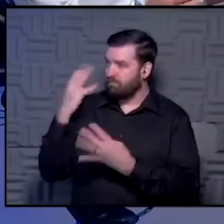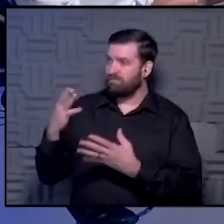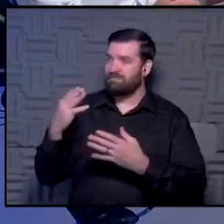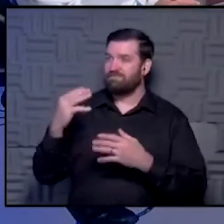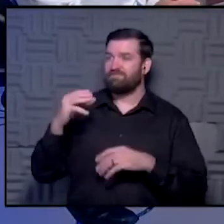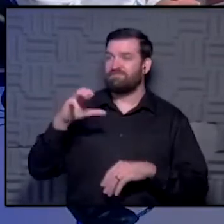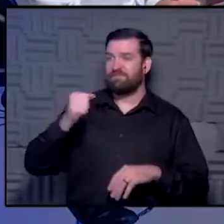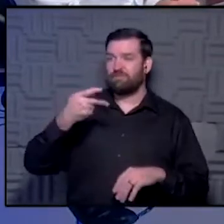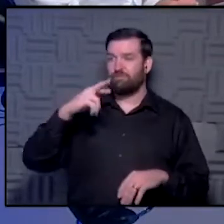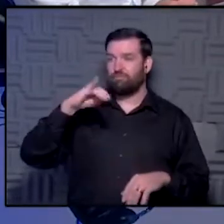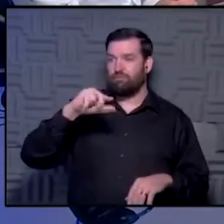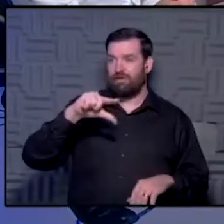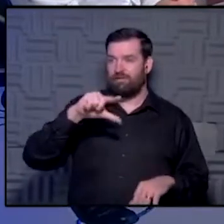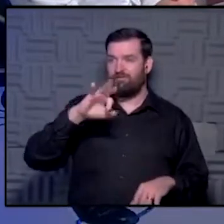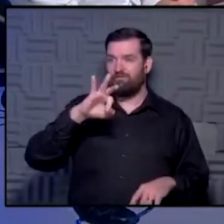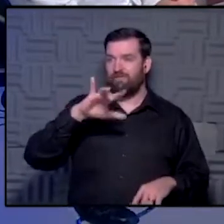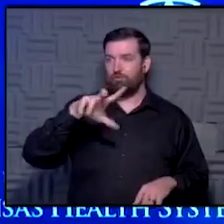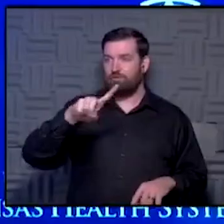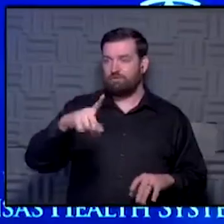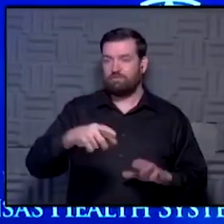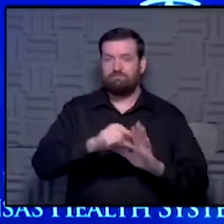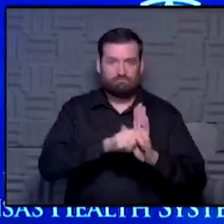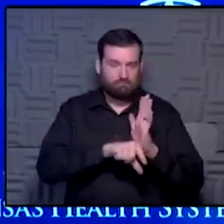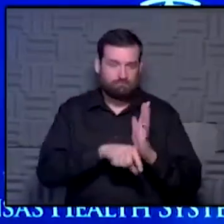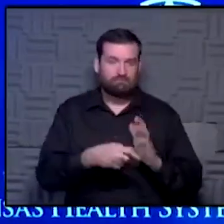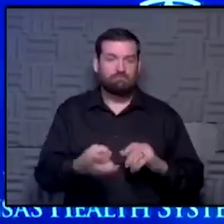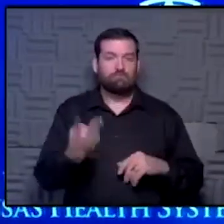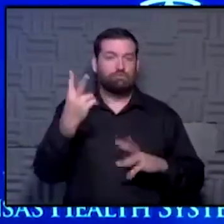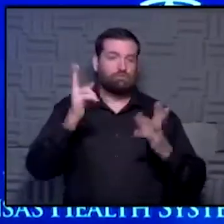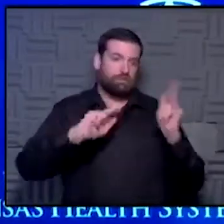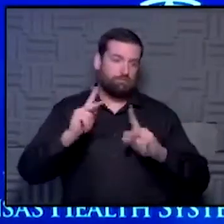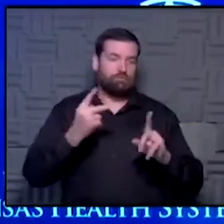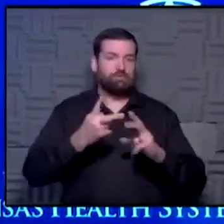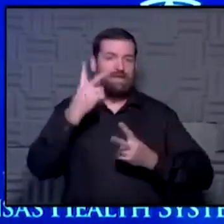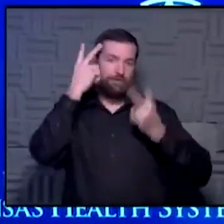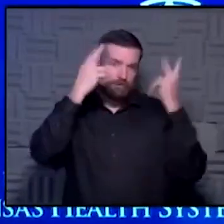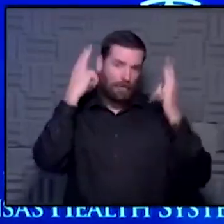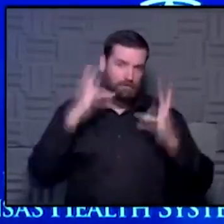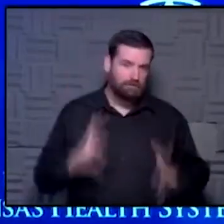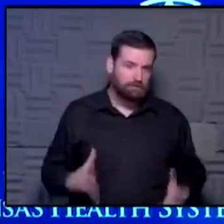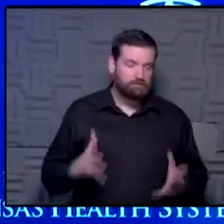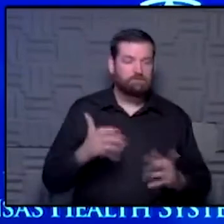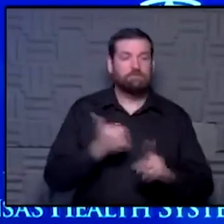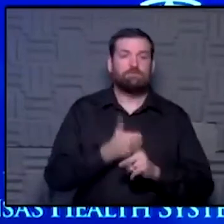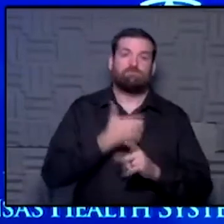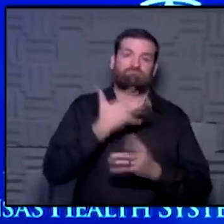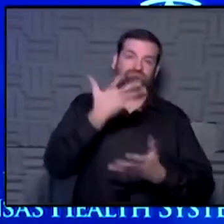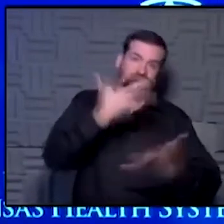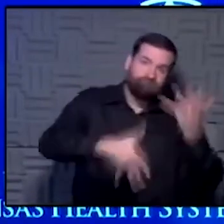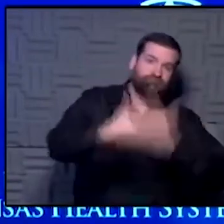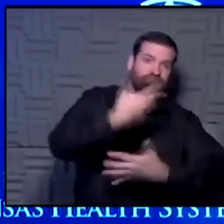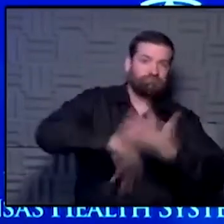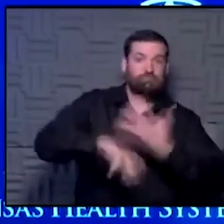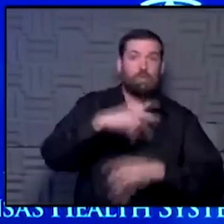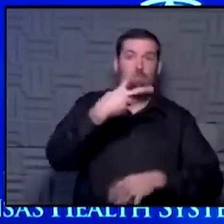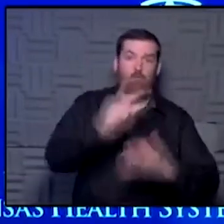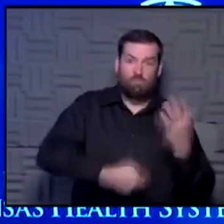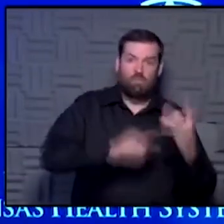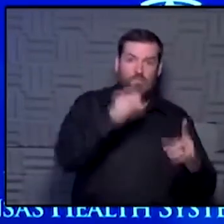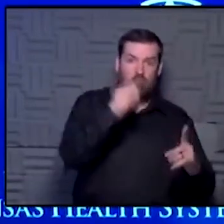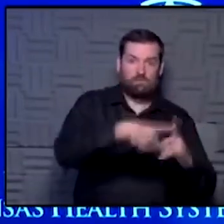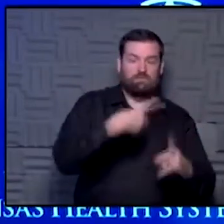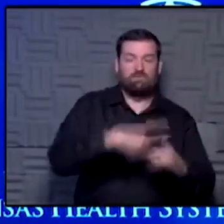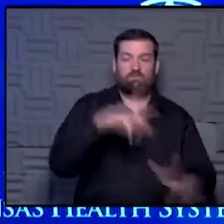Springfield absolutely. About the two people, hairstylists who were in contact, both positive, were in contact